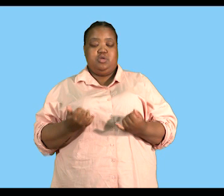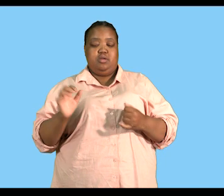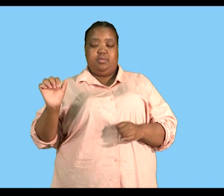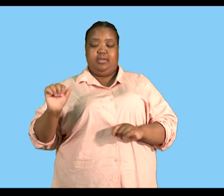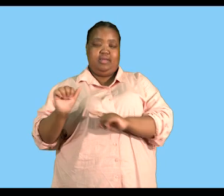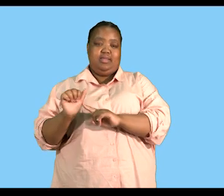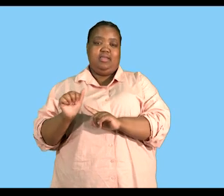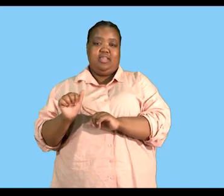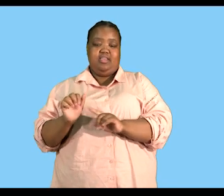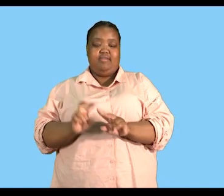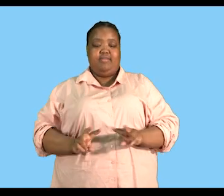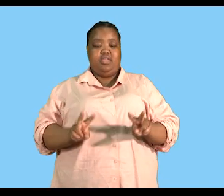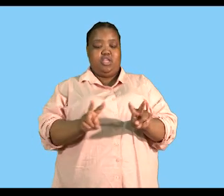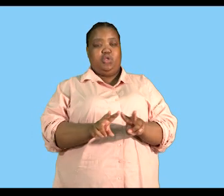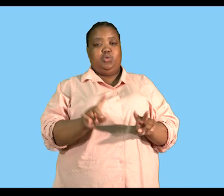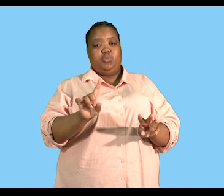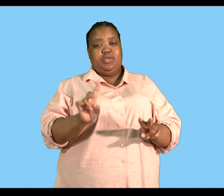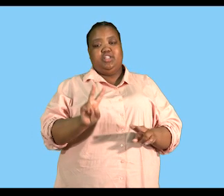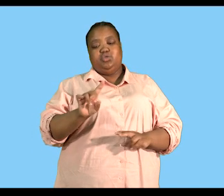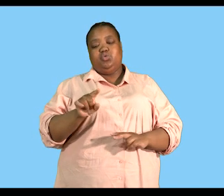our value of A would be